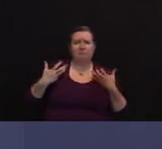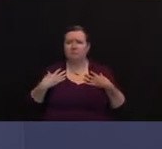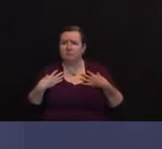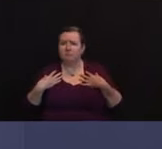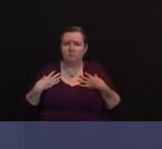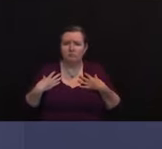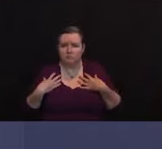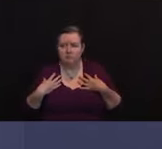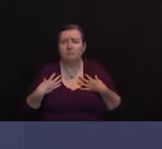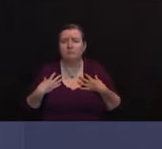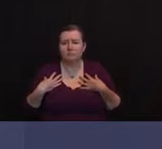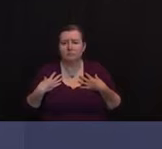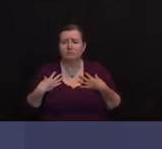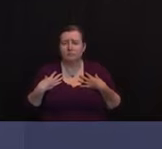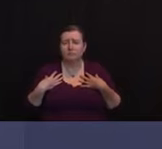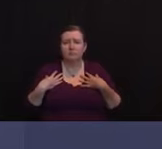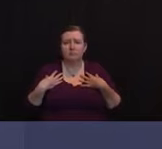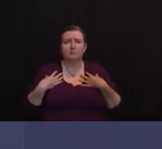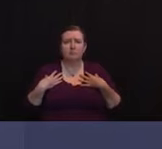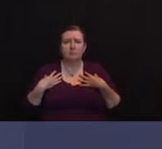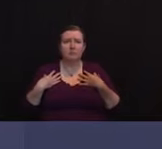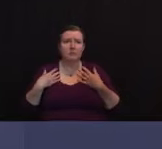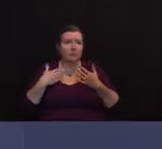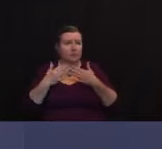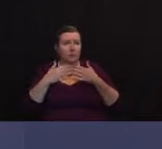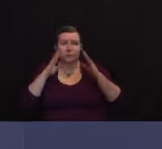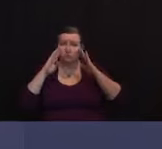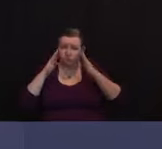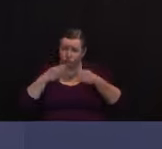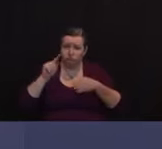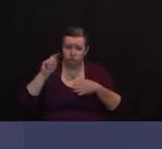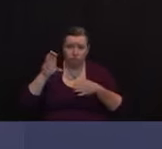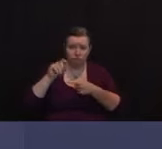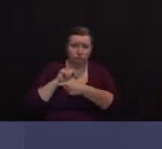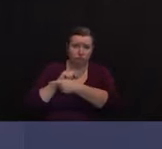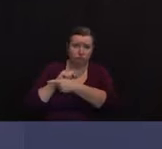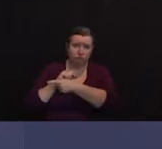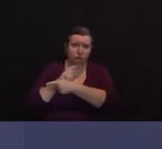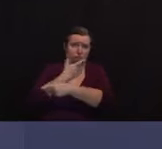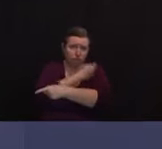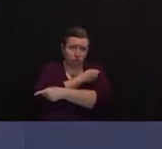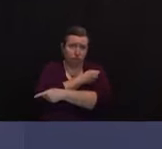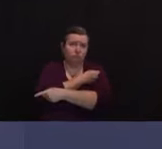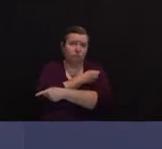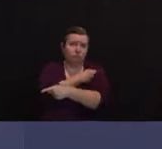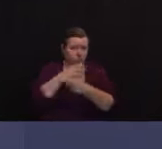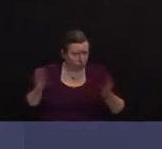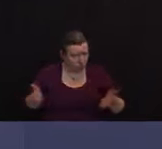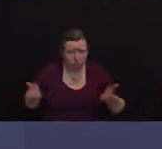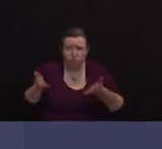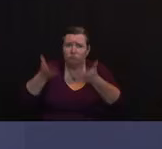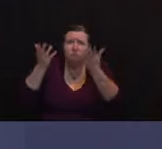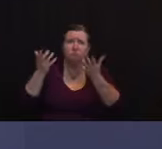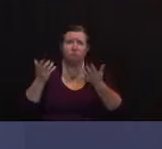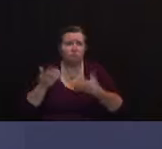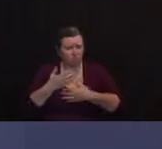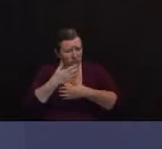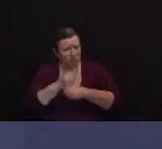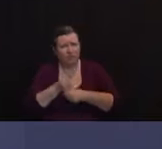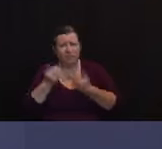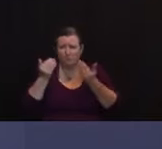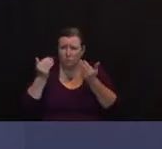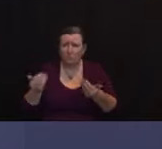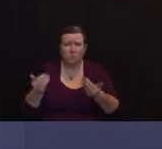long-term care staff through its vaccination campaign to build confidence in COVID-19 vaccination.